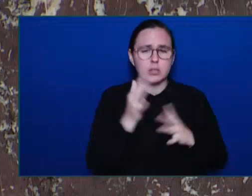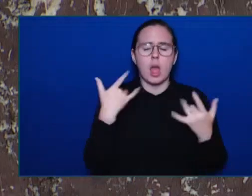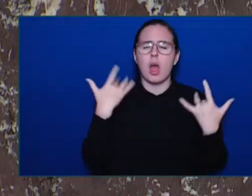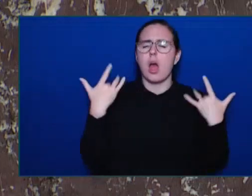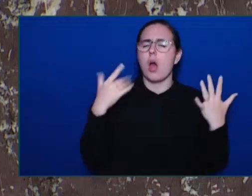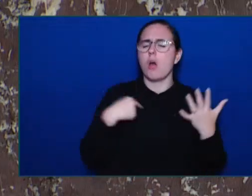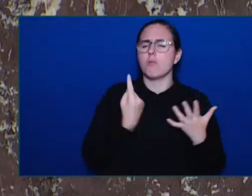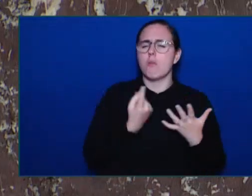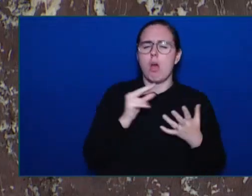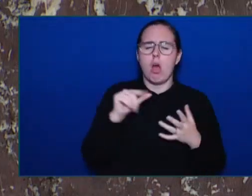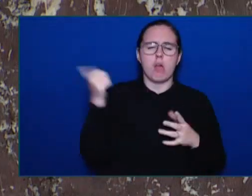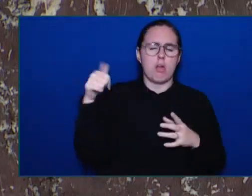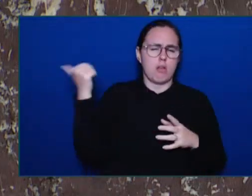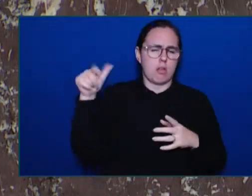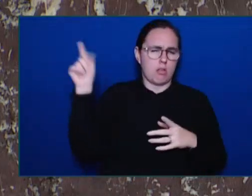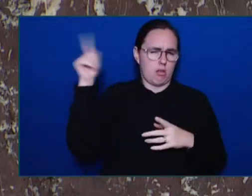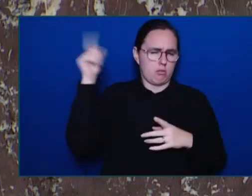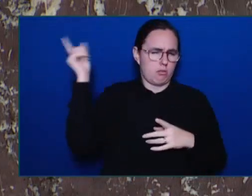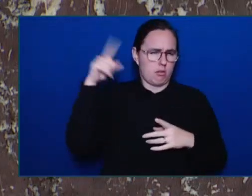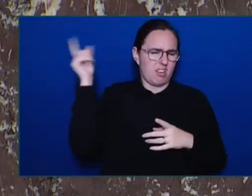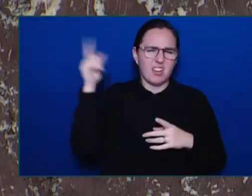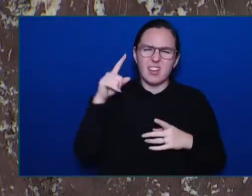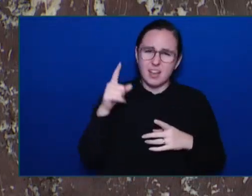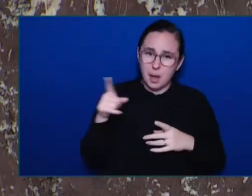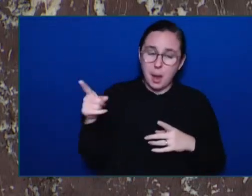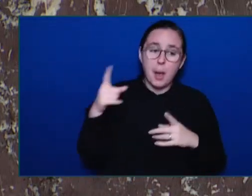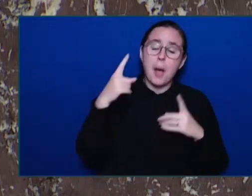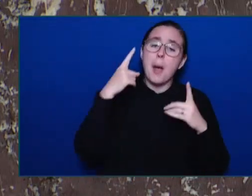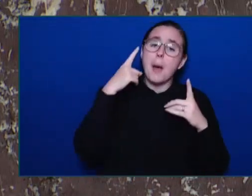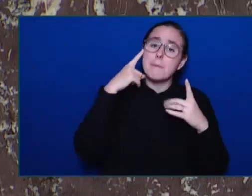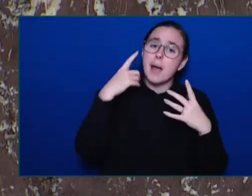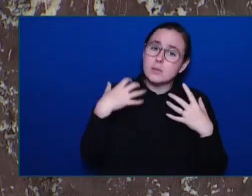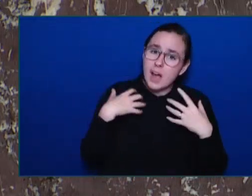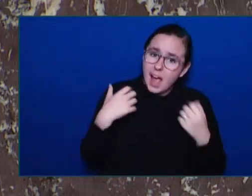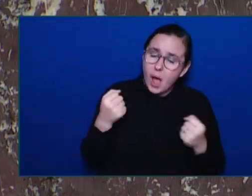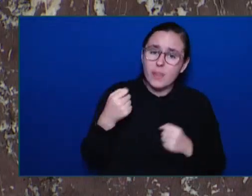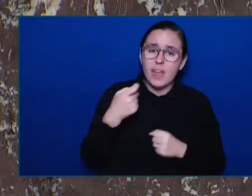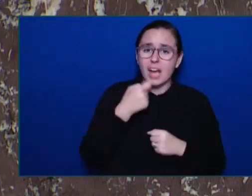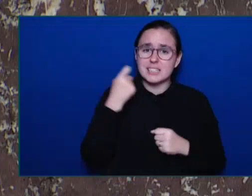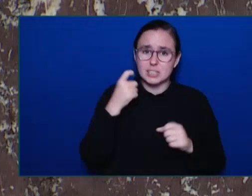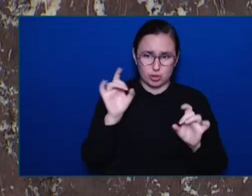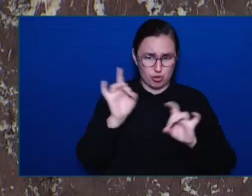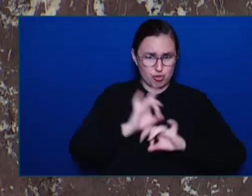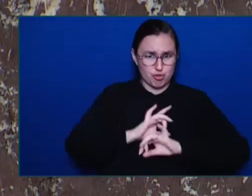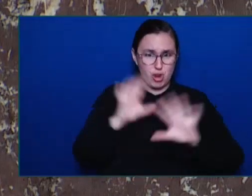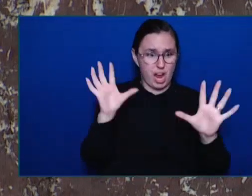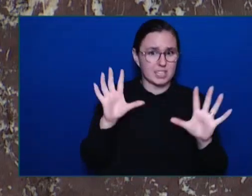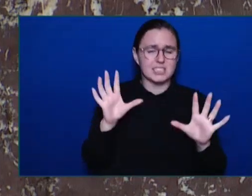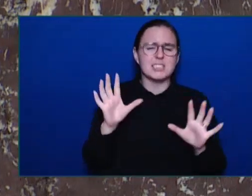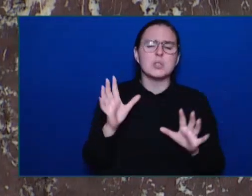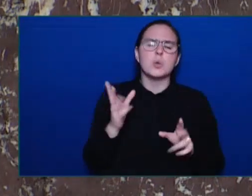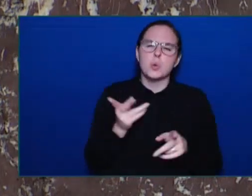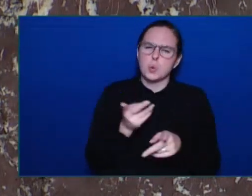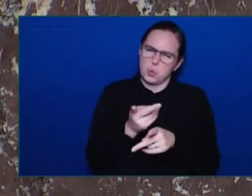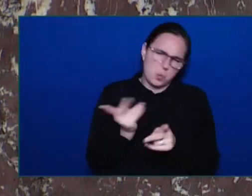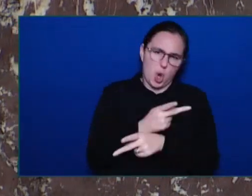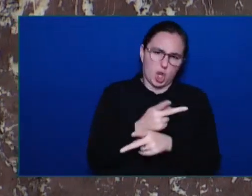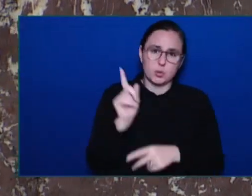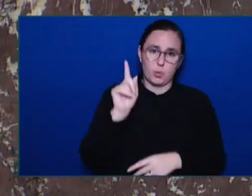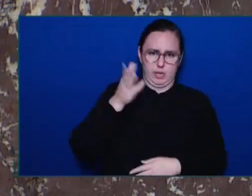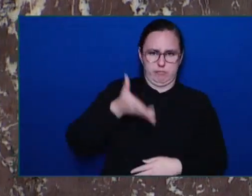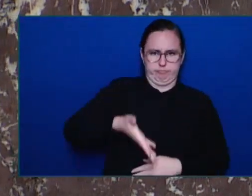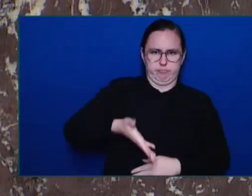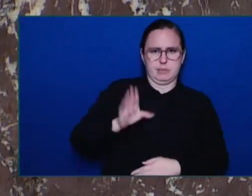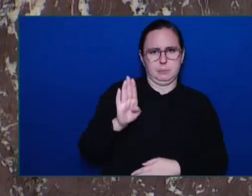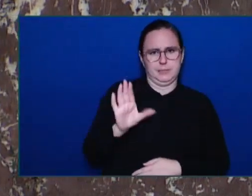British Columbia. And today, the Premier admits, quote, we have in the past moved people directly from encampments into housing, and it